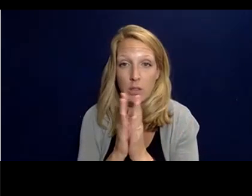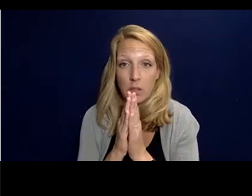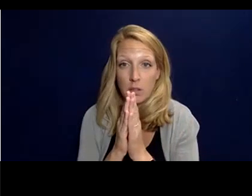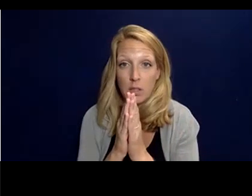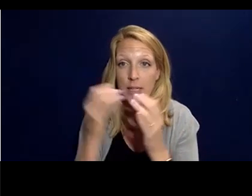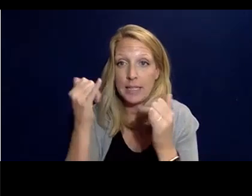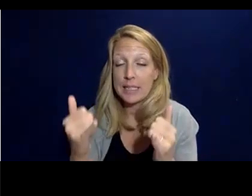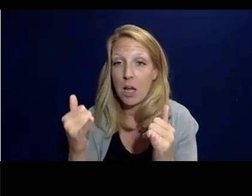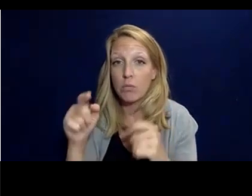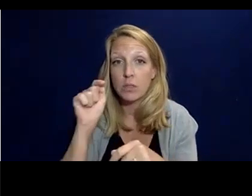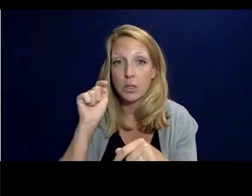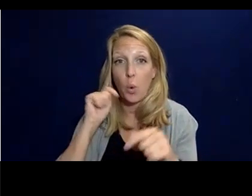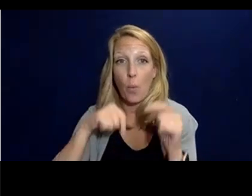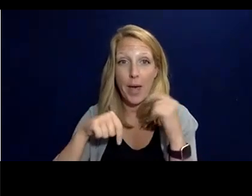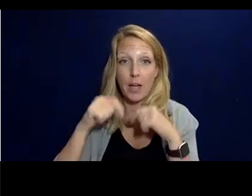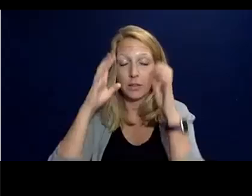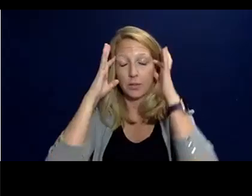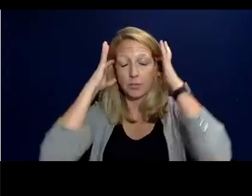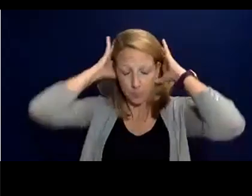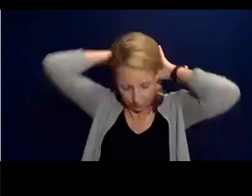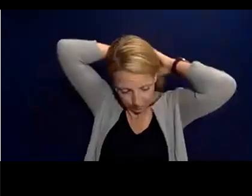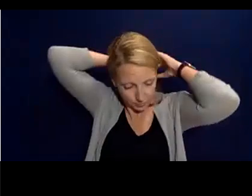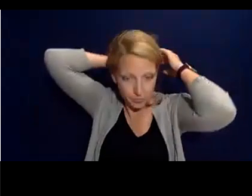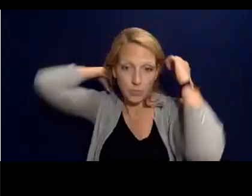back to the